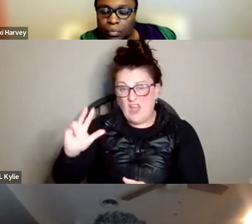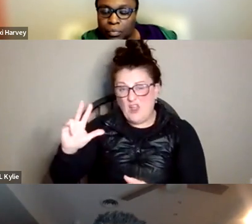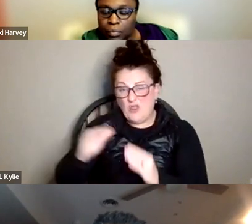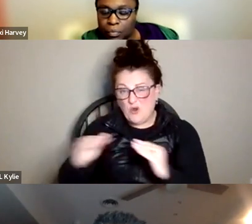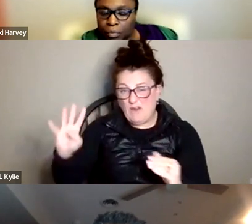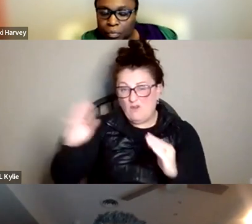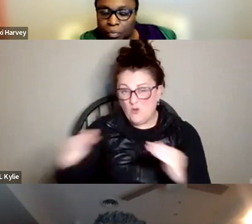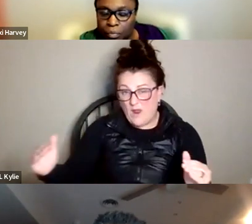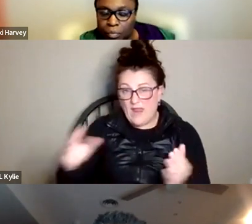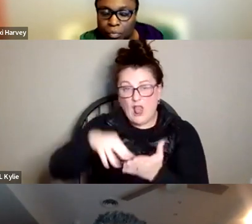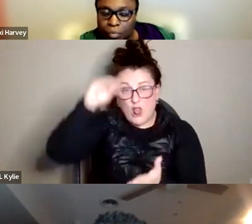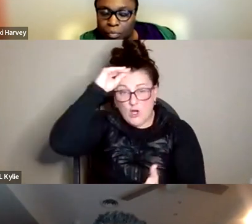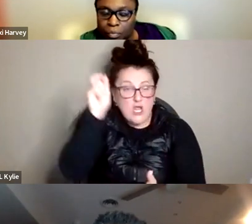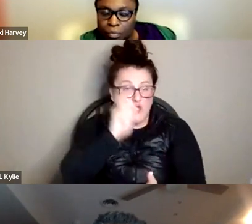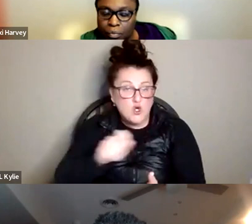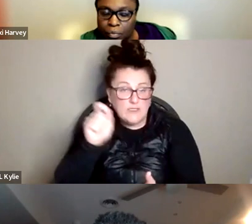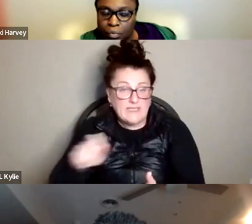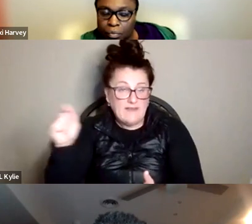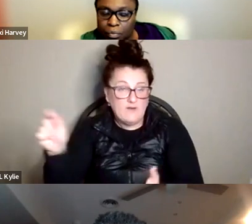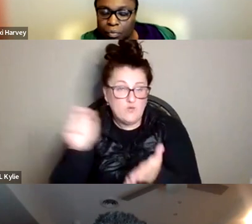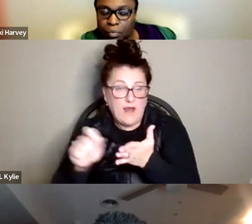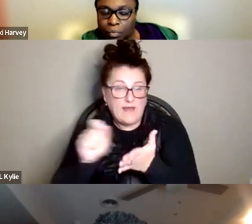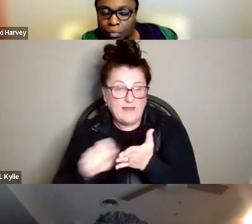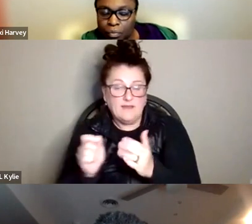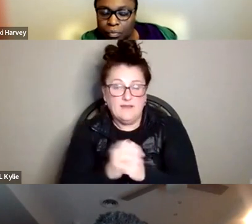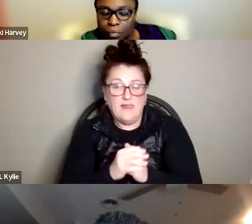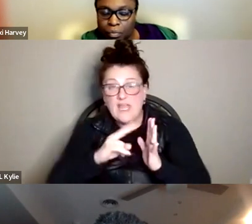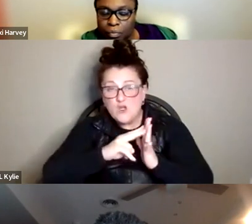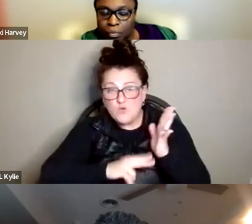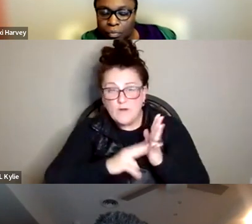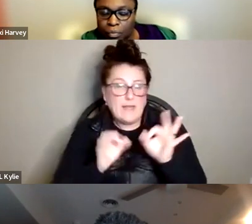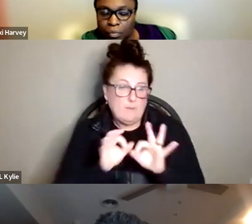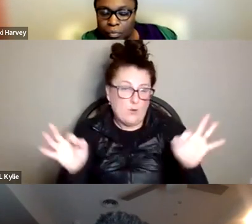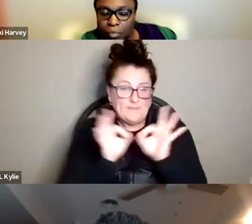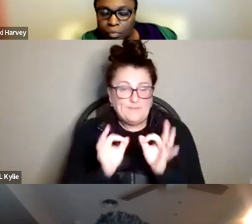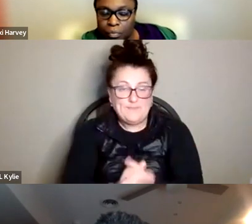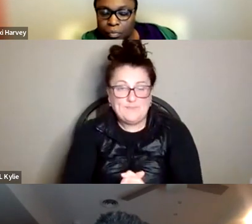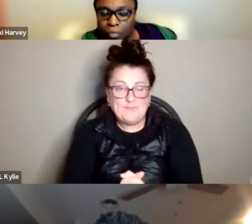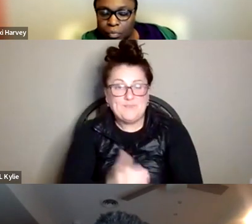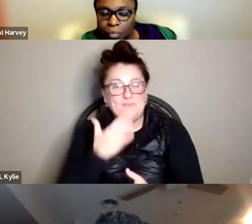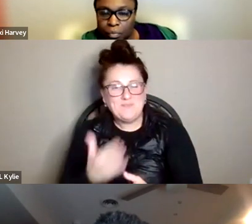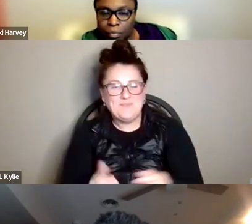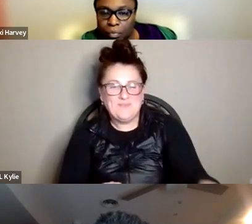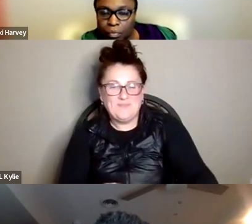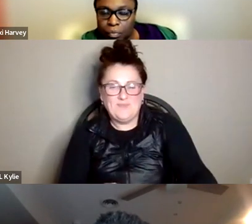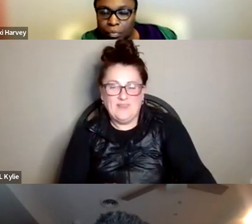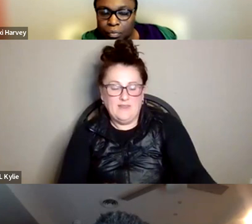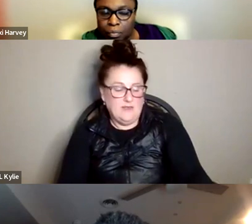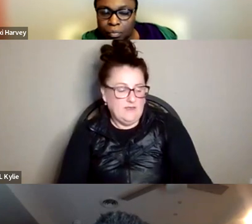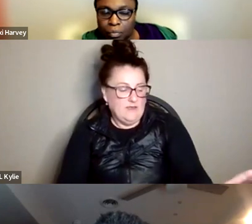grade, learning cursive writing. And again, reading is very important. Thank you.